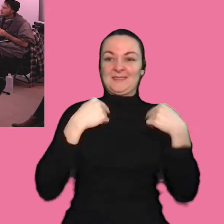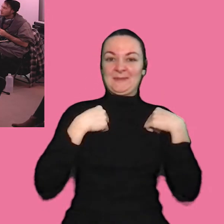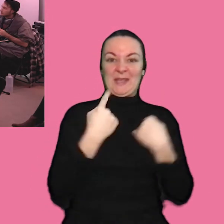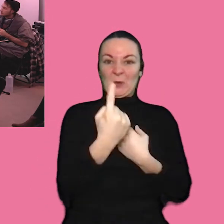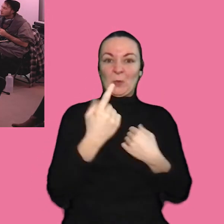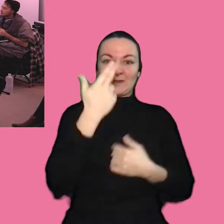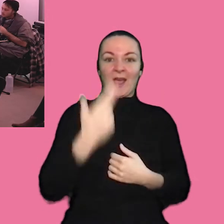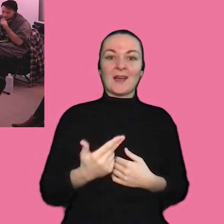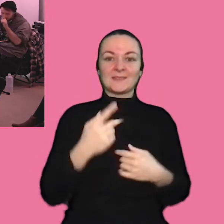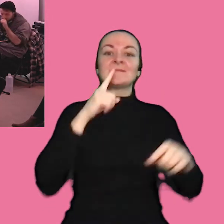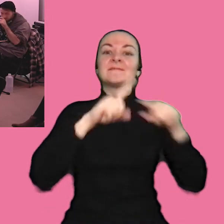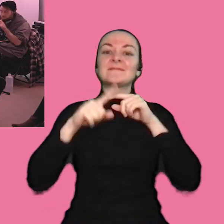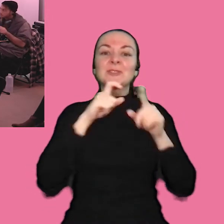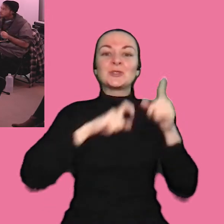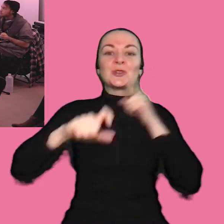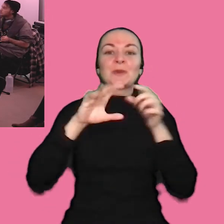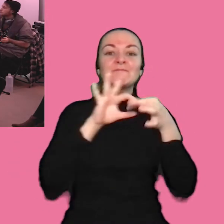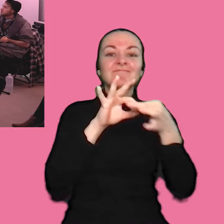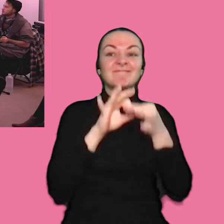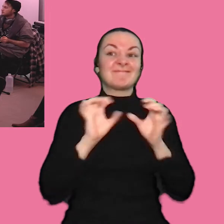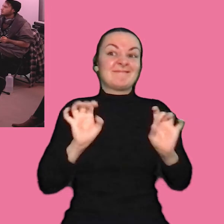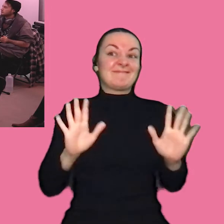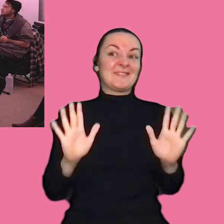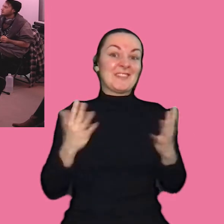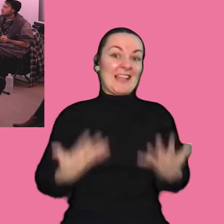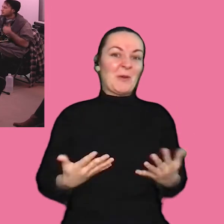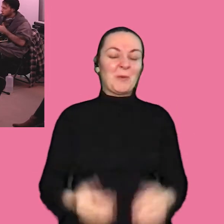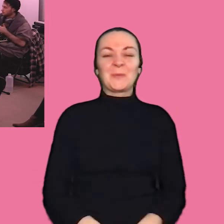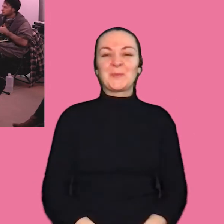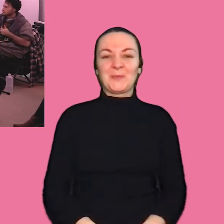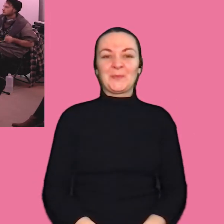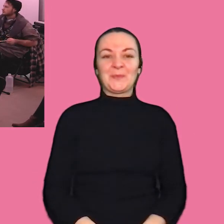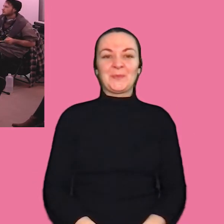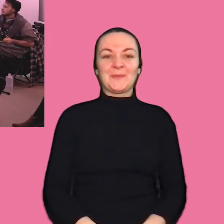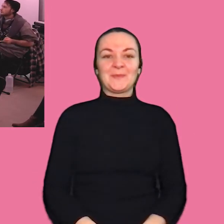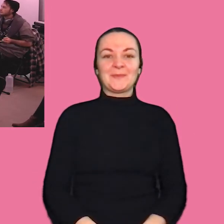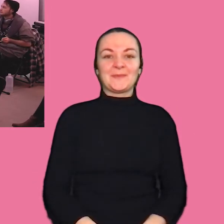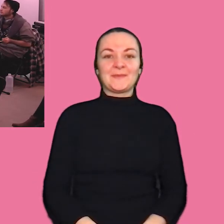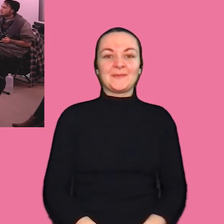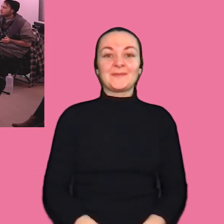artists, working across the community in different community groups. And I'll leave it there for now.